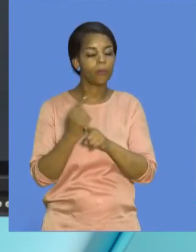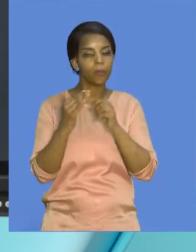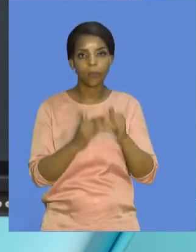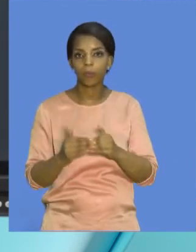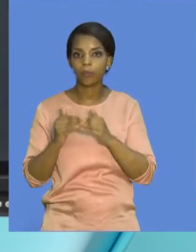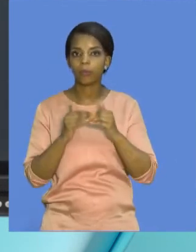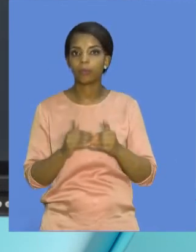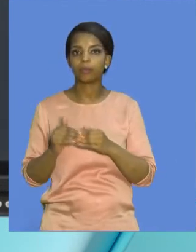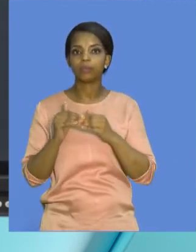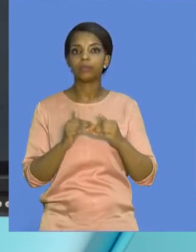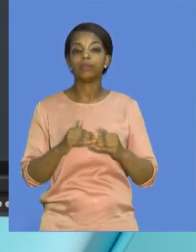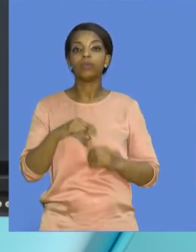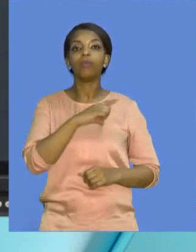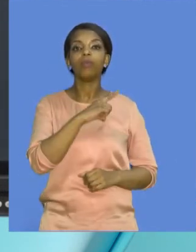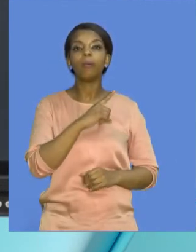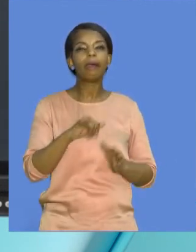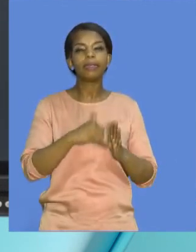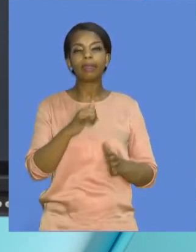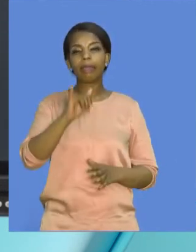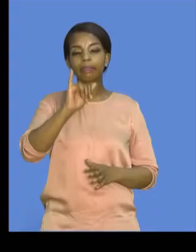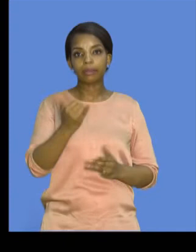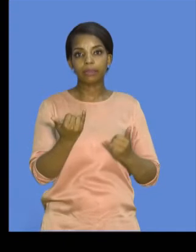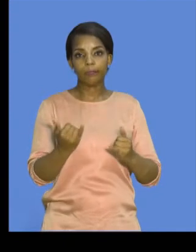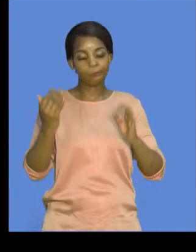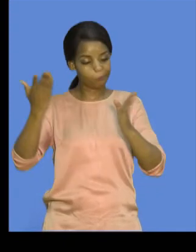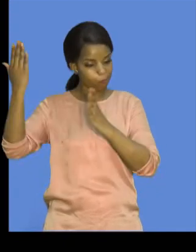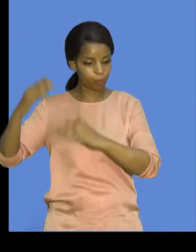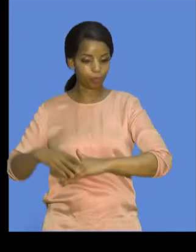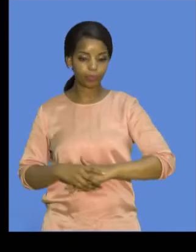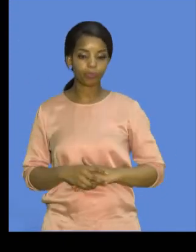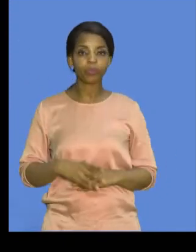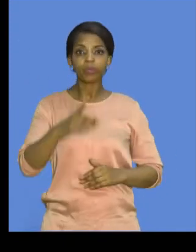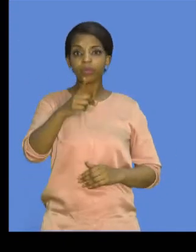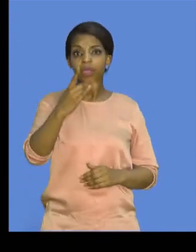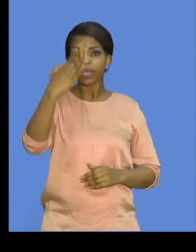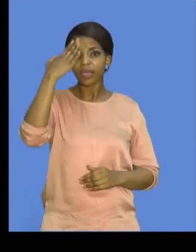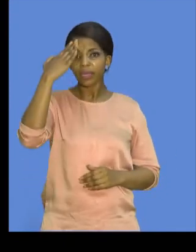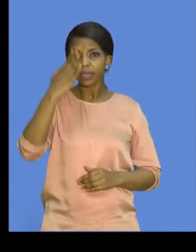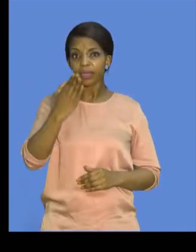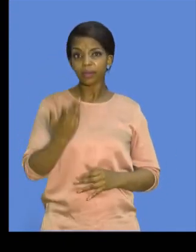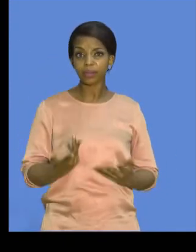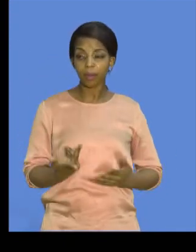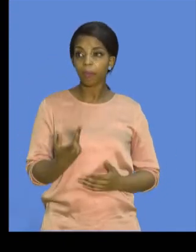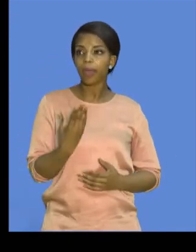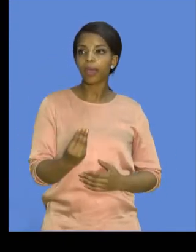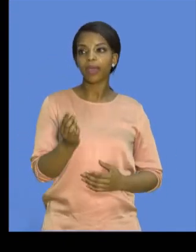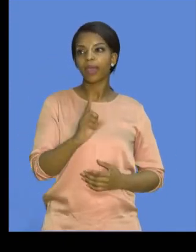the conversions are very important. Just to get that out of the way, we know that for argument's sake, when we have got